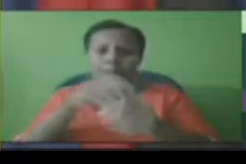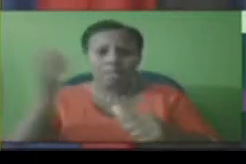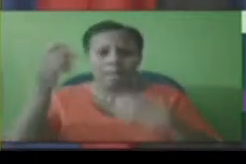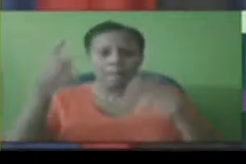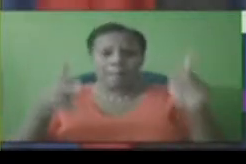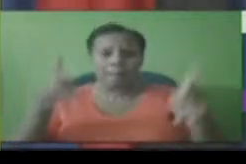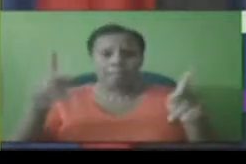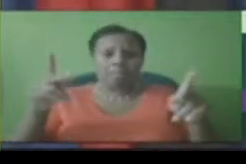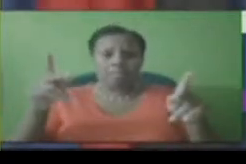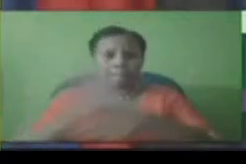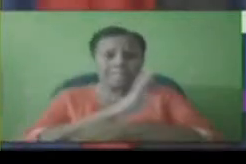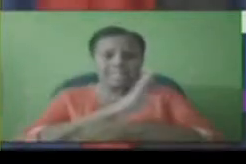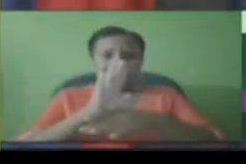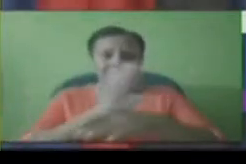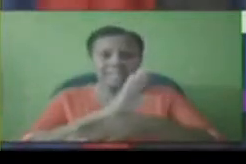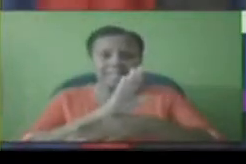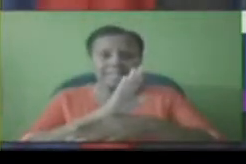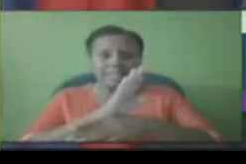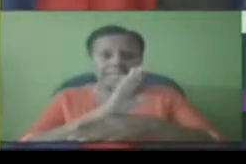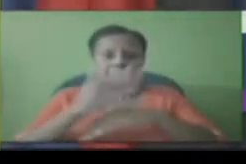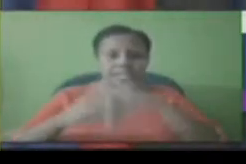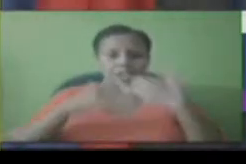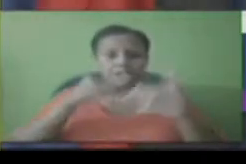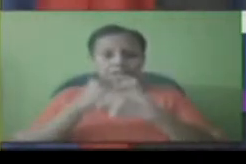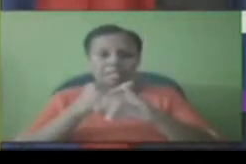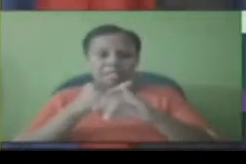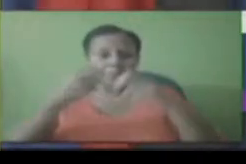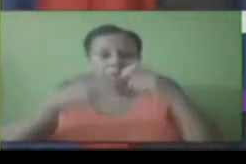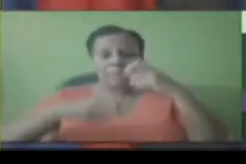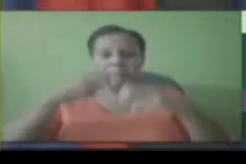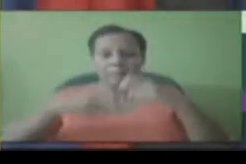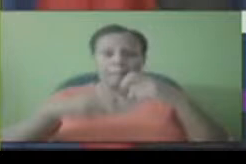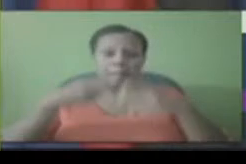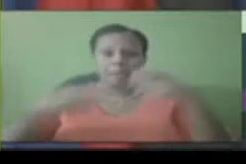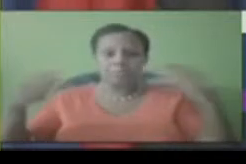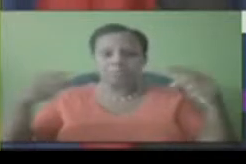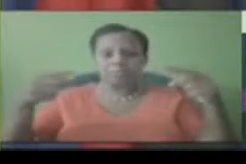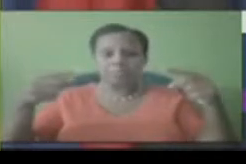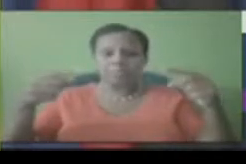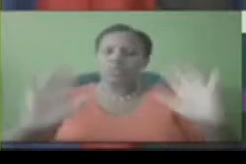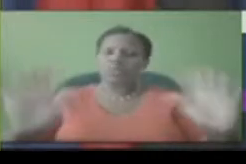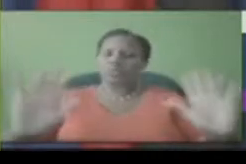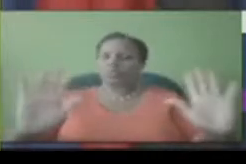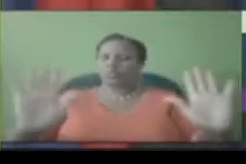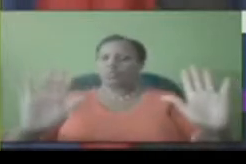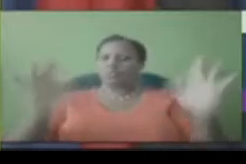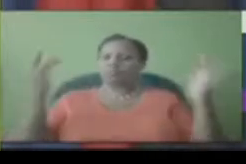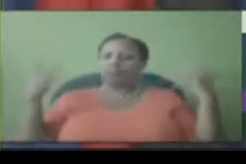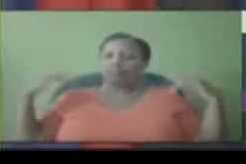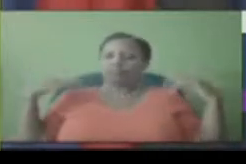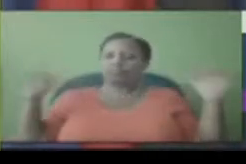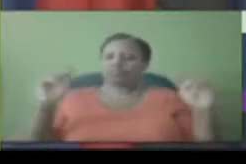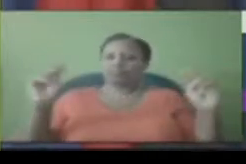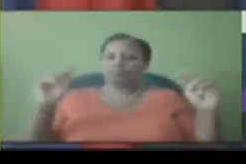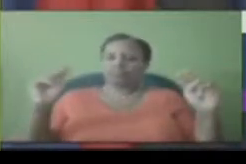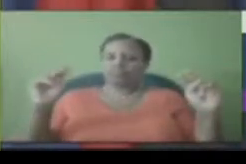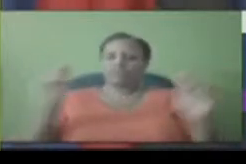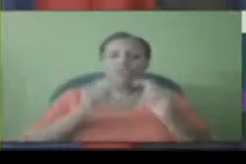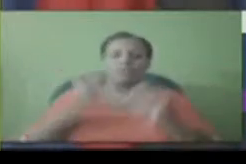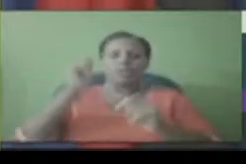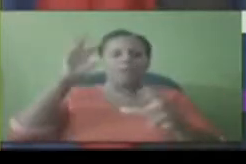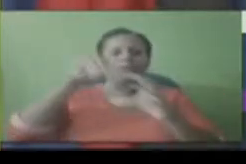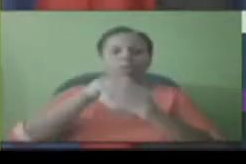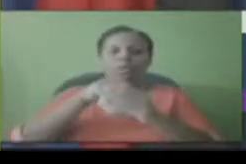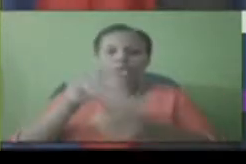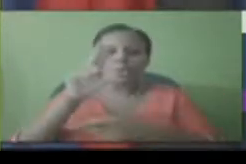international relations. Trinidad and Tobago is a member of the United Nations. We subscribe to the principles that keep